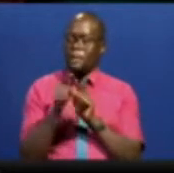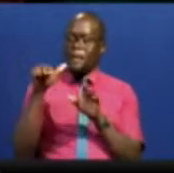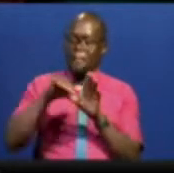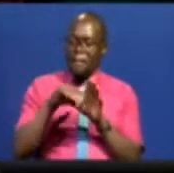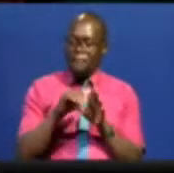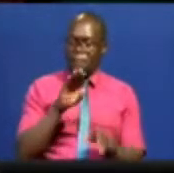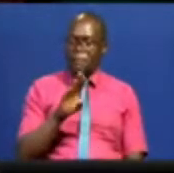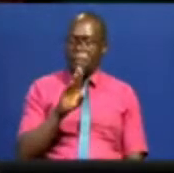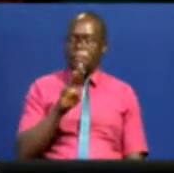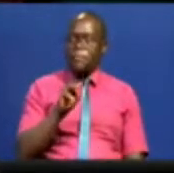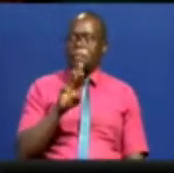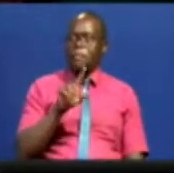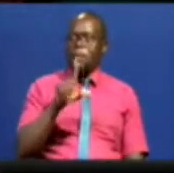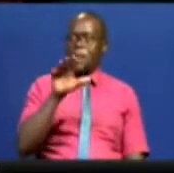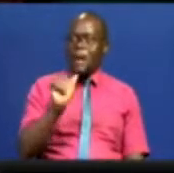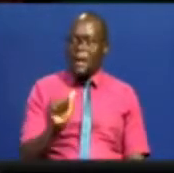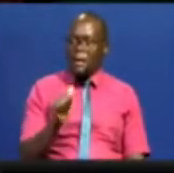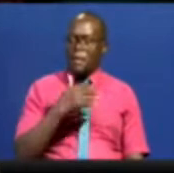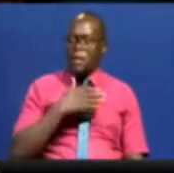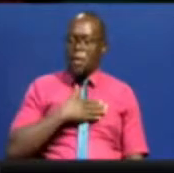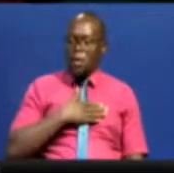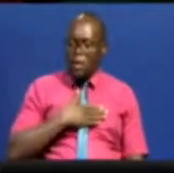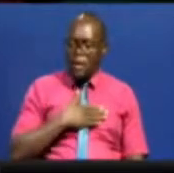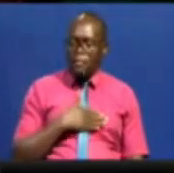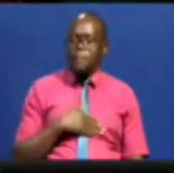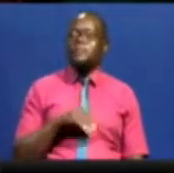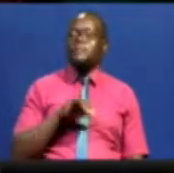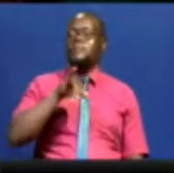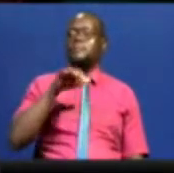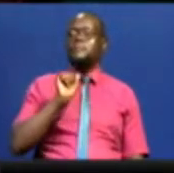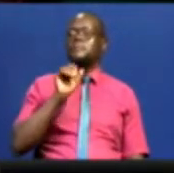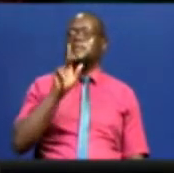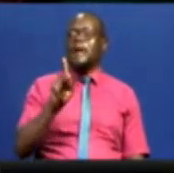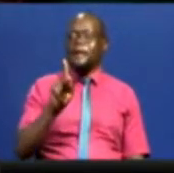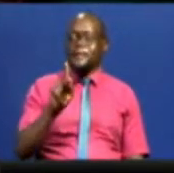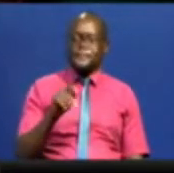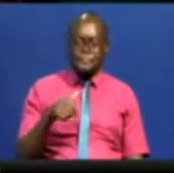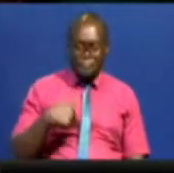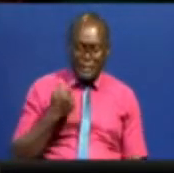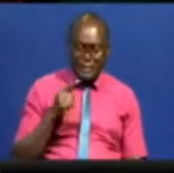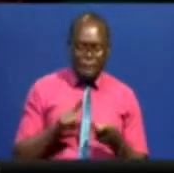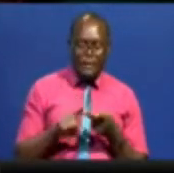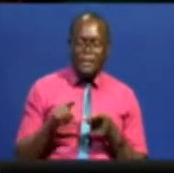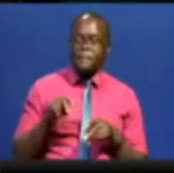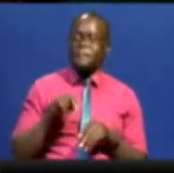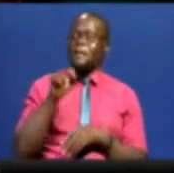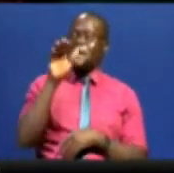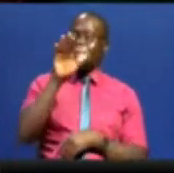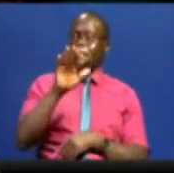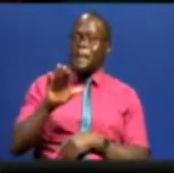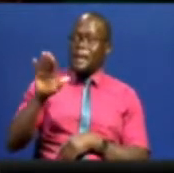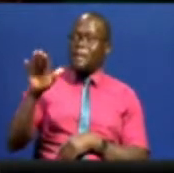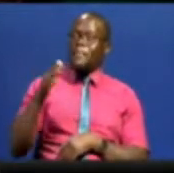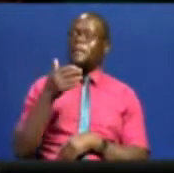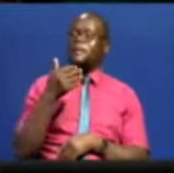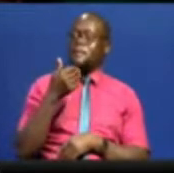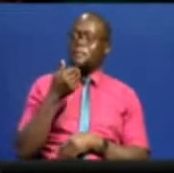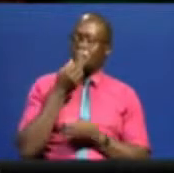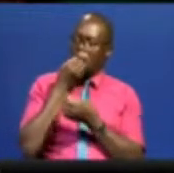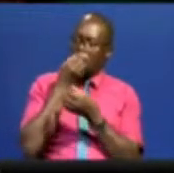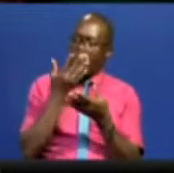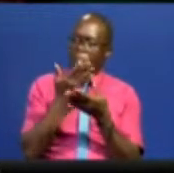Honorable Jack Wamboka MP. On my own behalf and that of the National Assembly, I wish to wish them